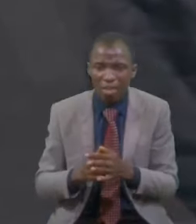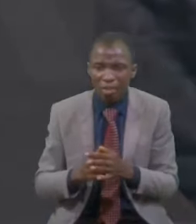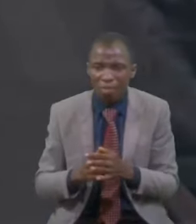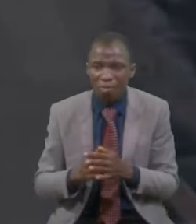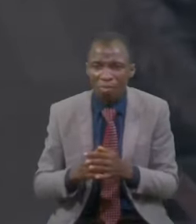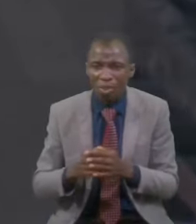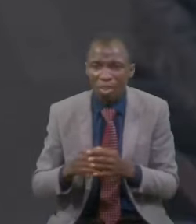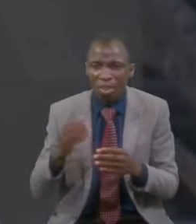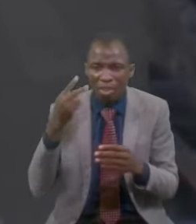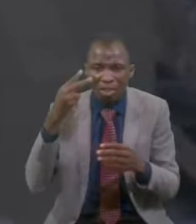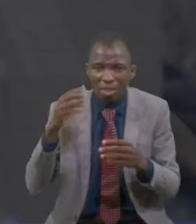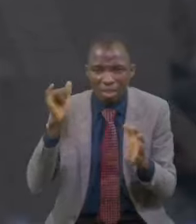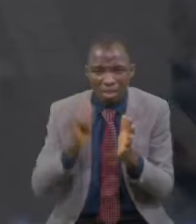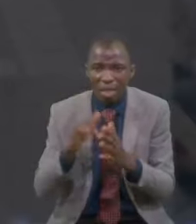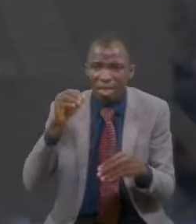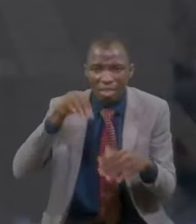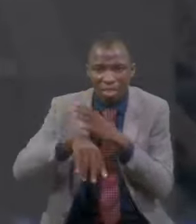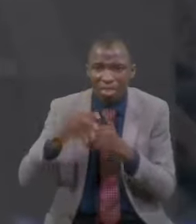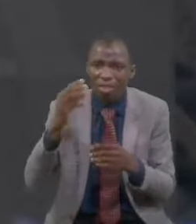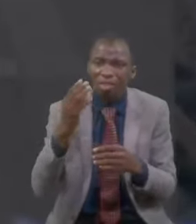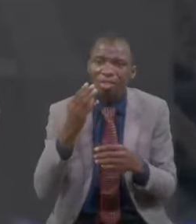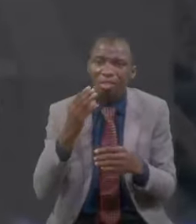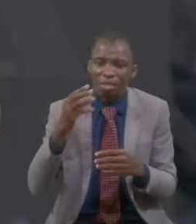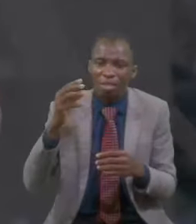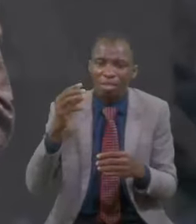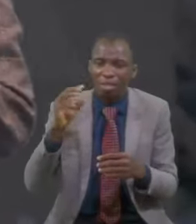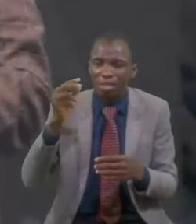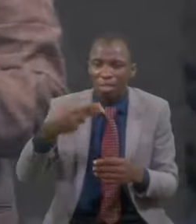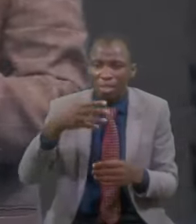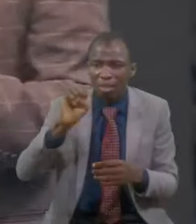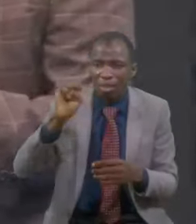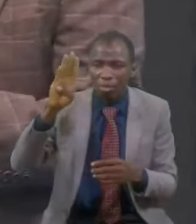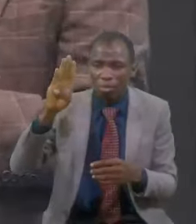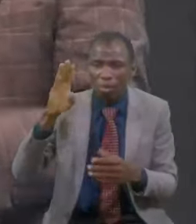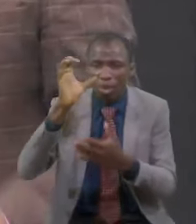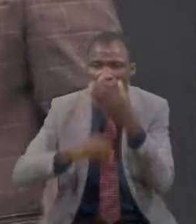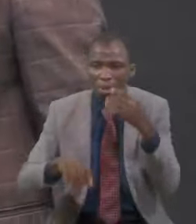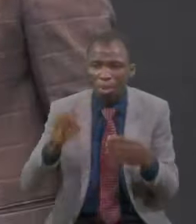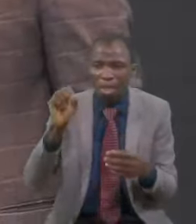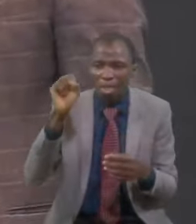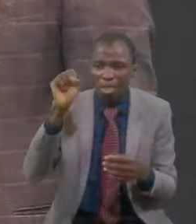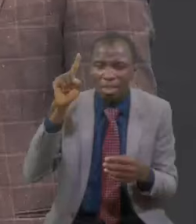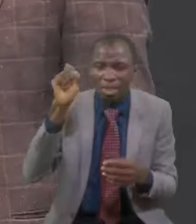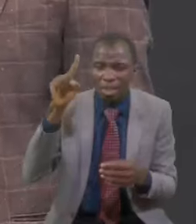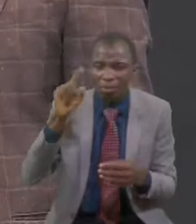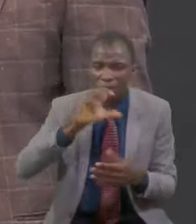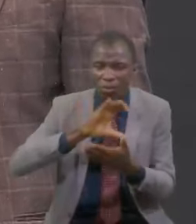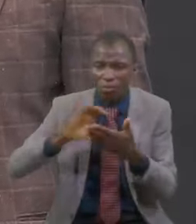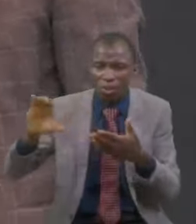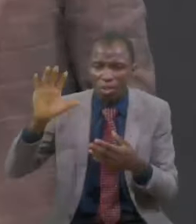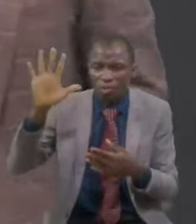in Hebrews chapter 11 verse 5. By faith, Enoch was